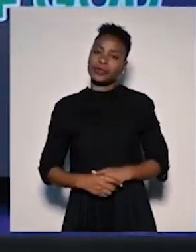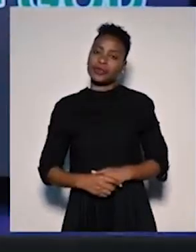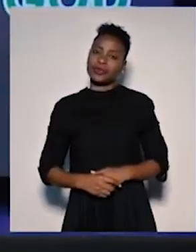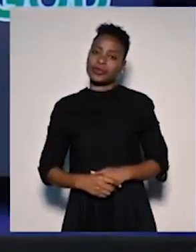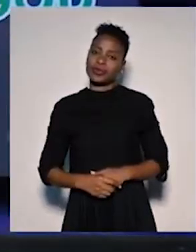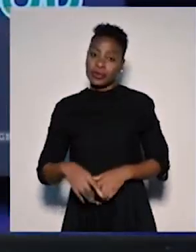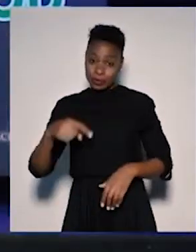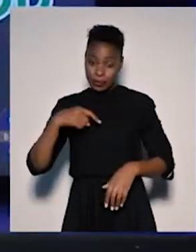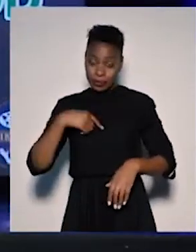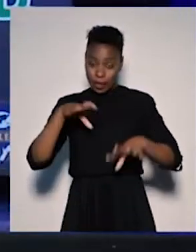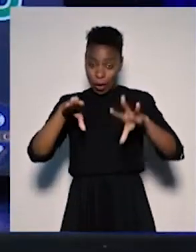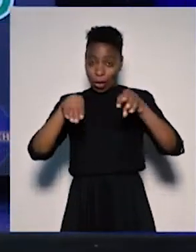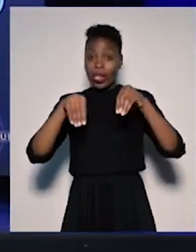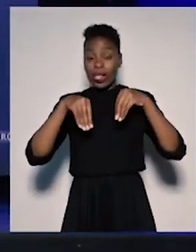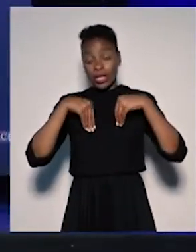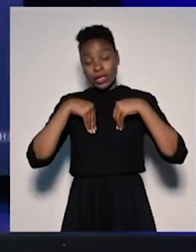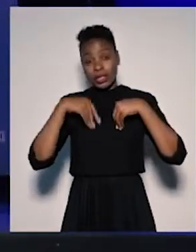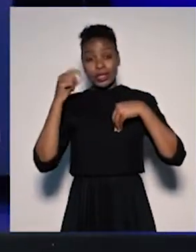I'll allow it.